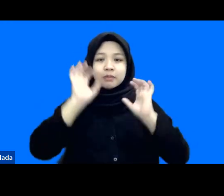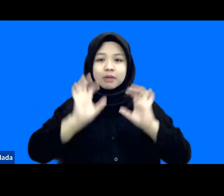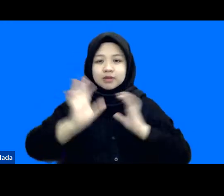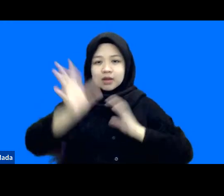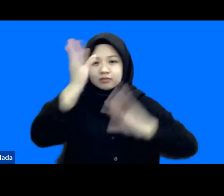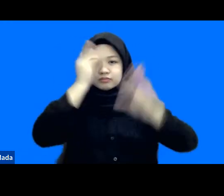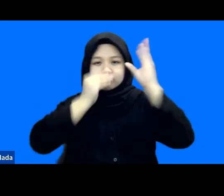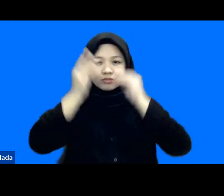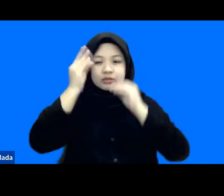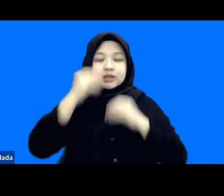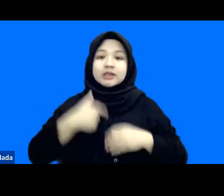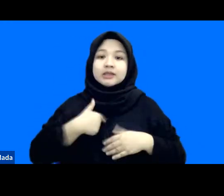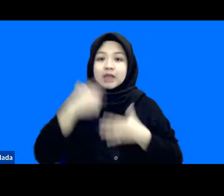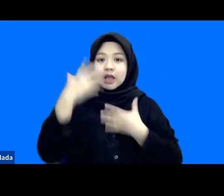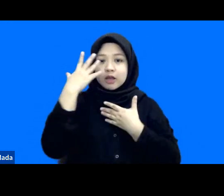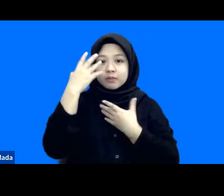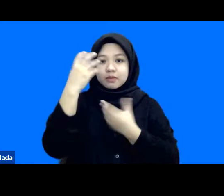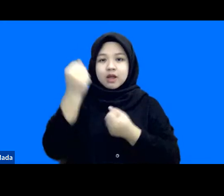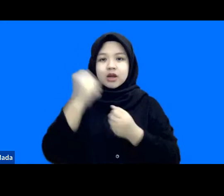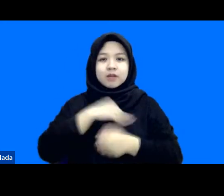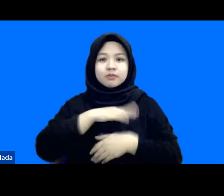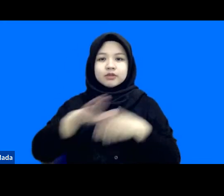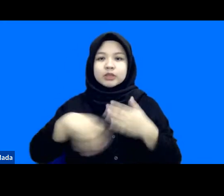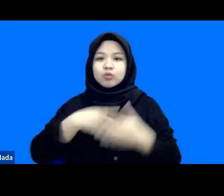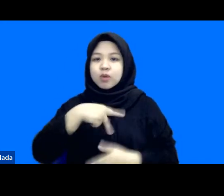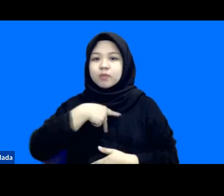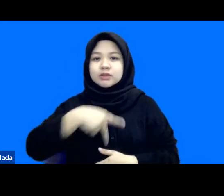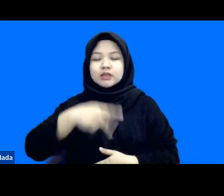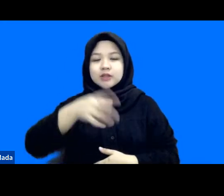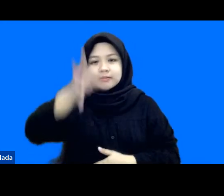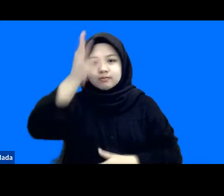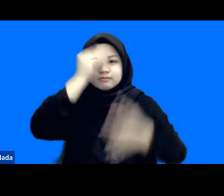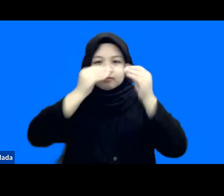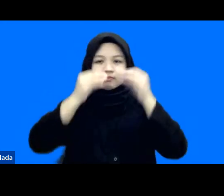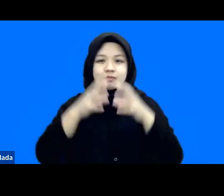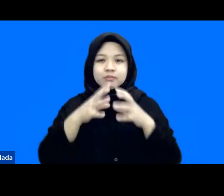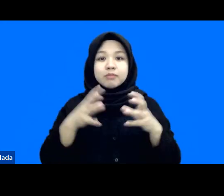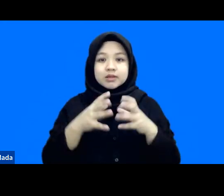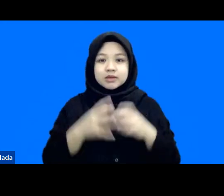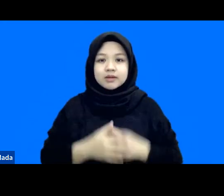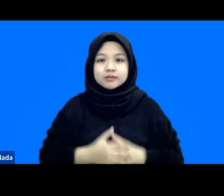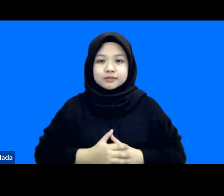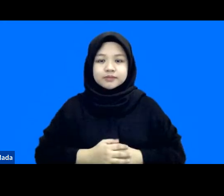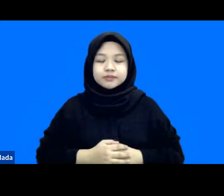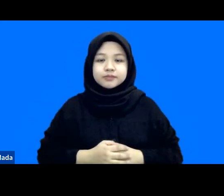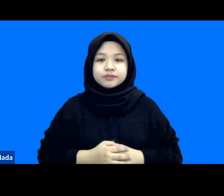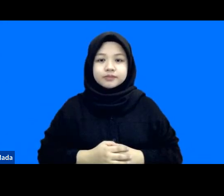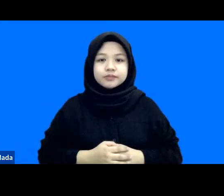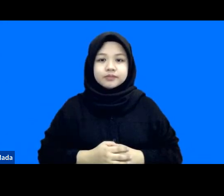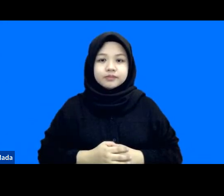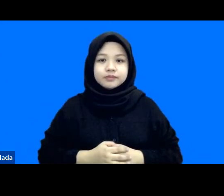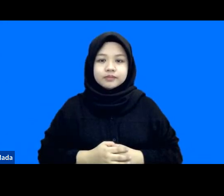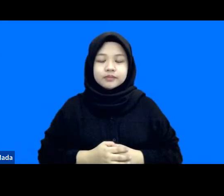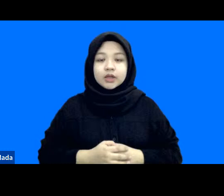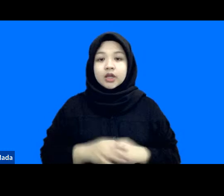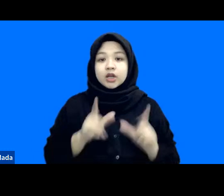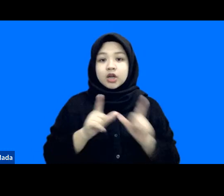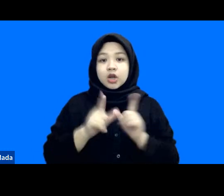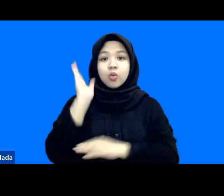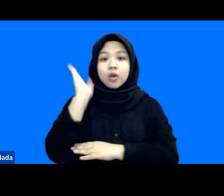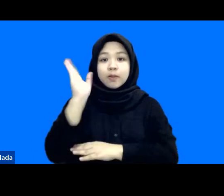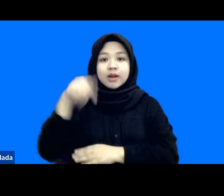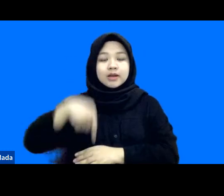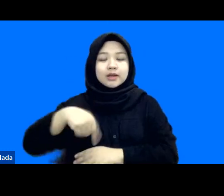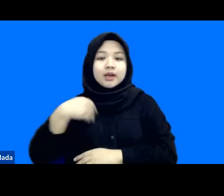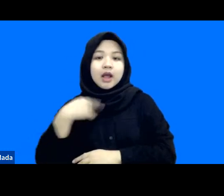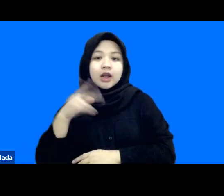would like to also inform that as part of the webinar series, the EDCSWG, we will have 2 more upcoming webinars.